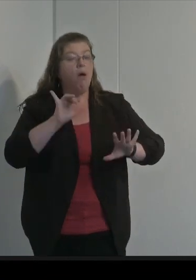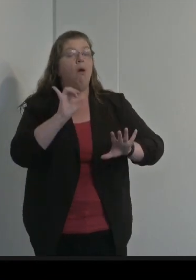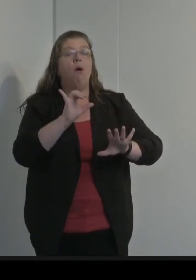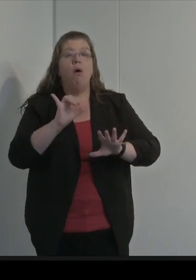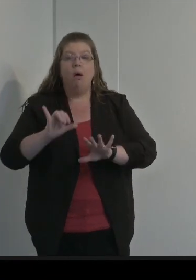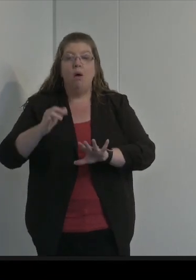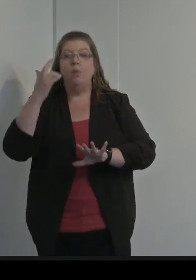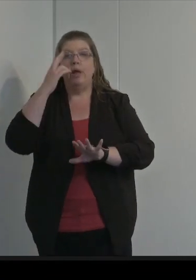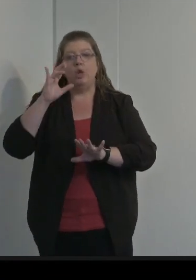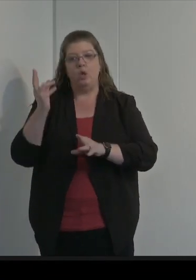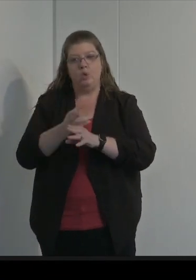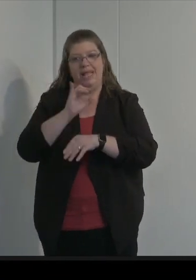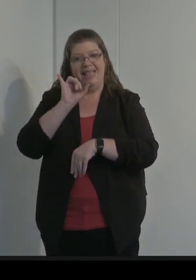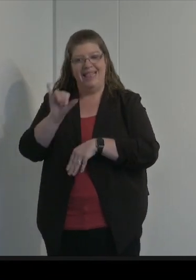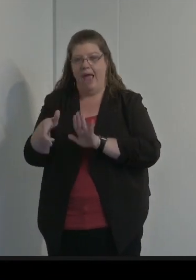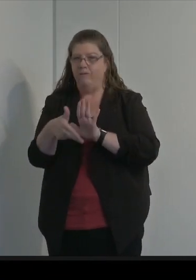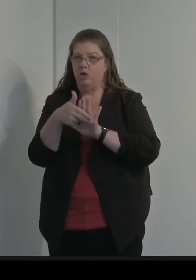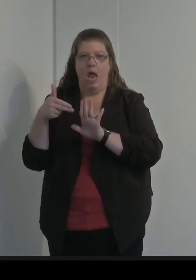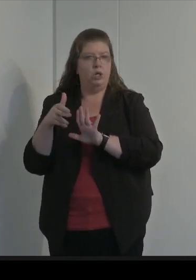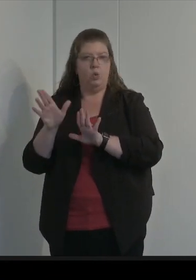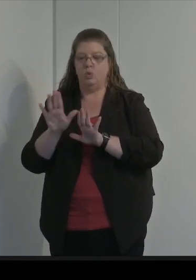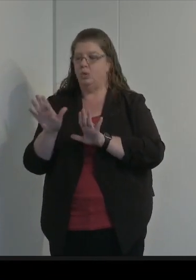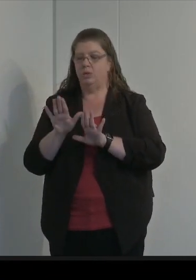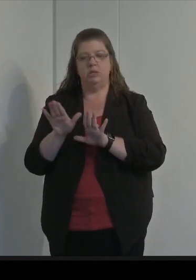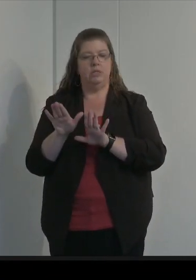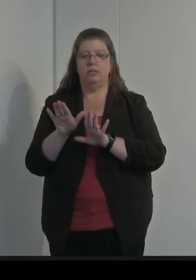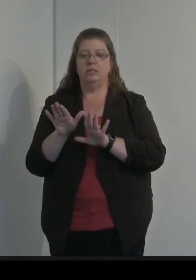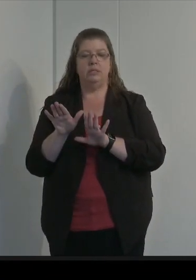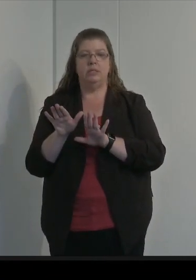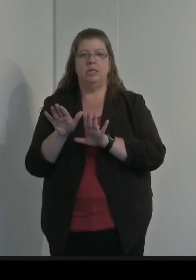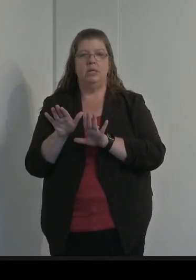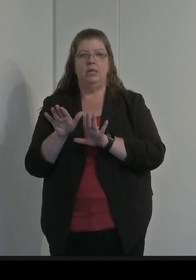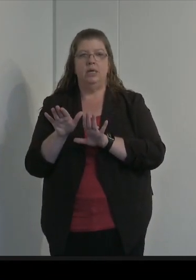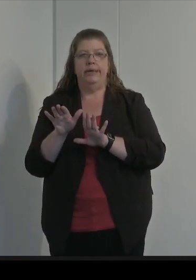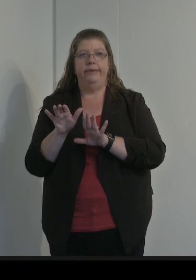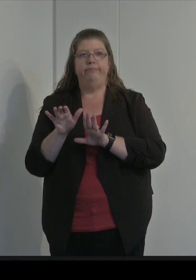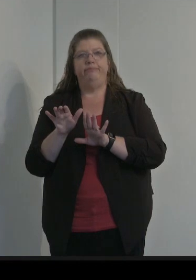that using that for diagnosis is